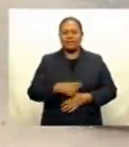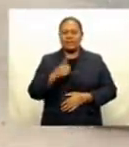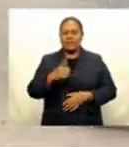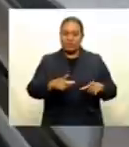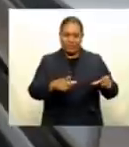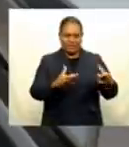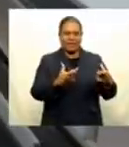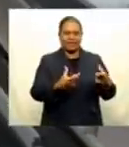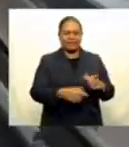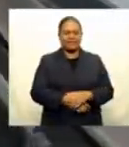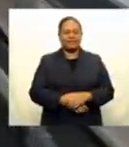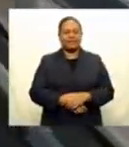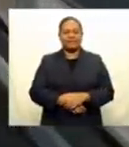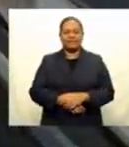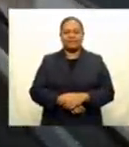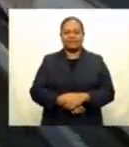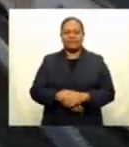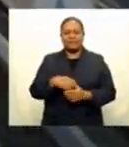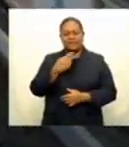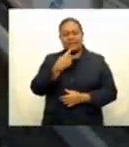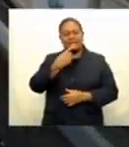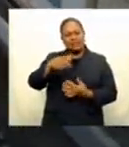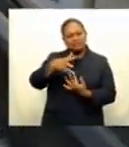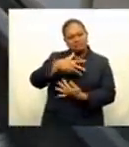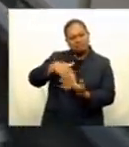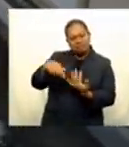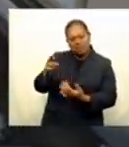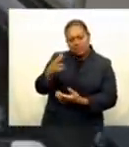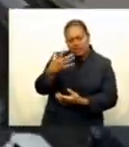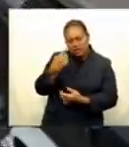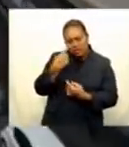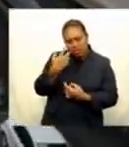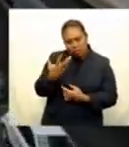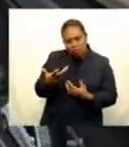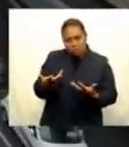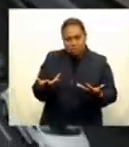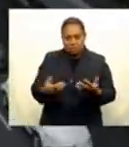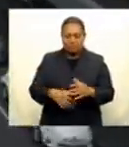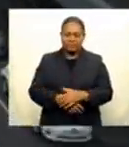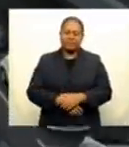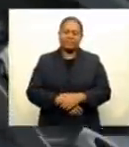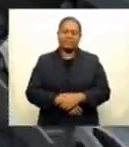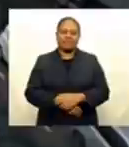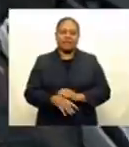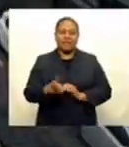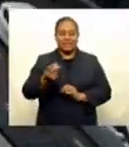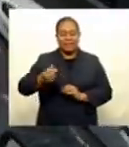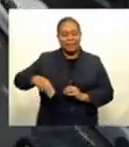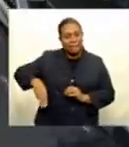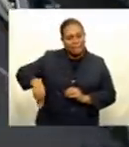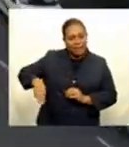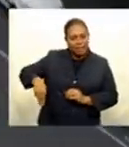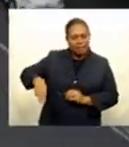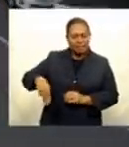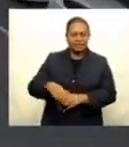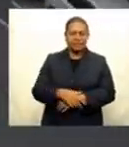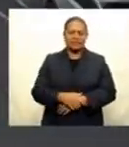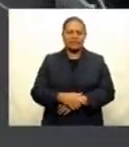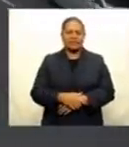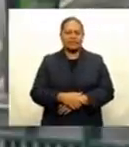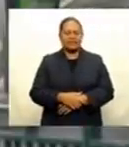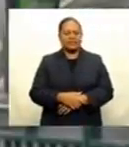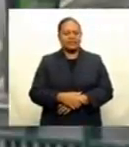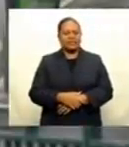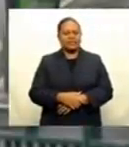challenge for them. It's a mixed bag of results in that some of our members have